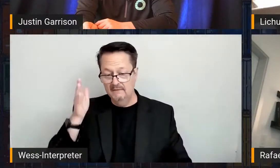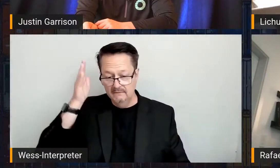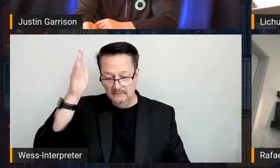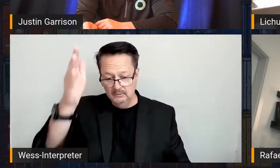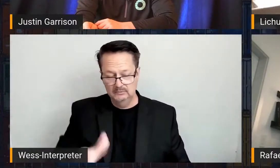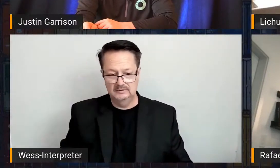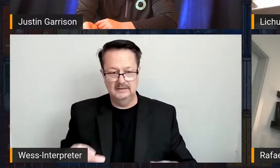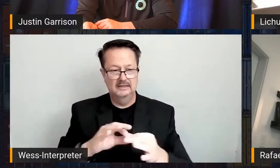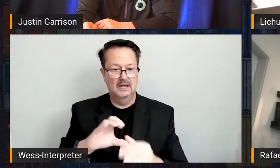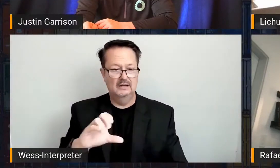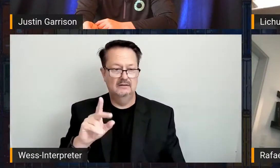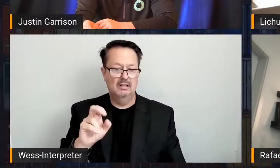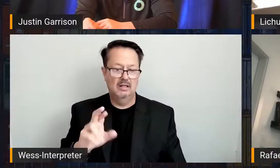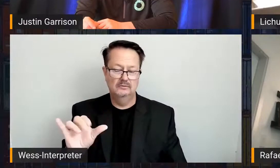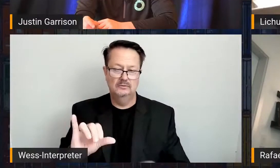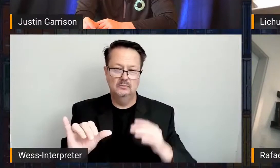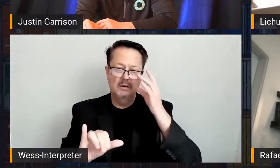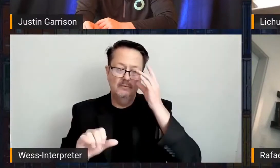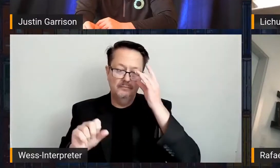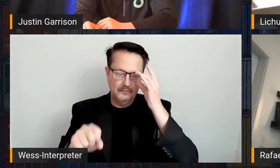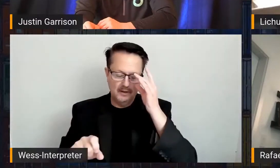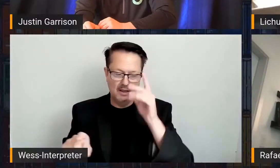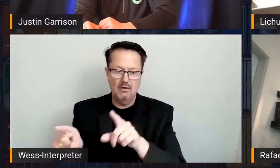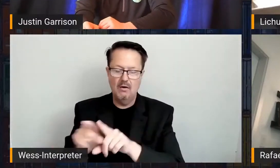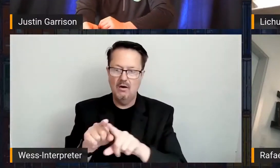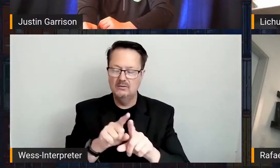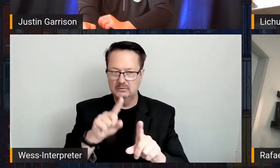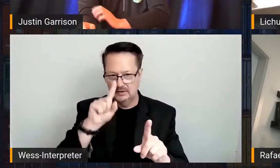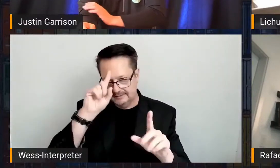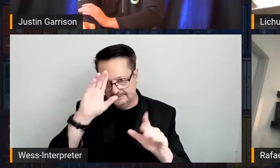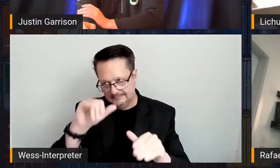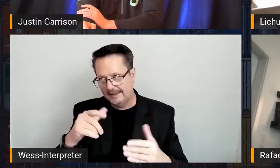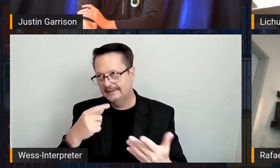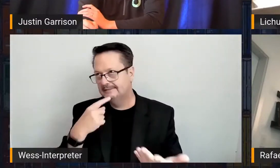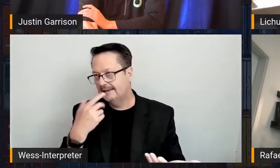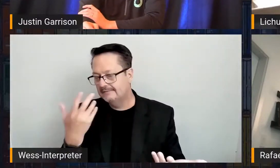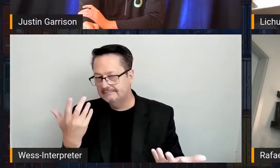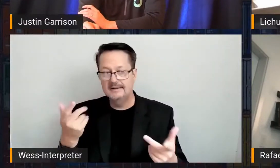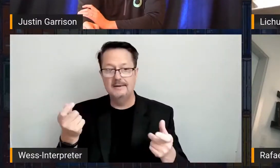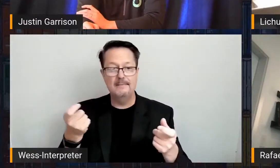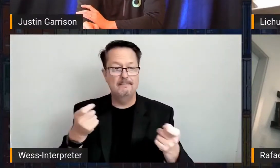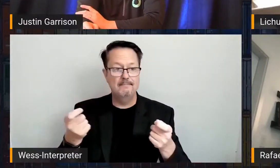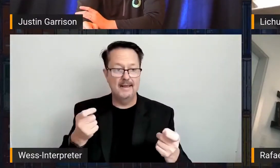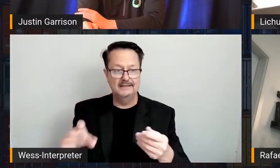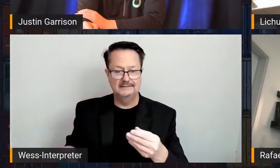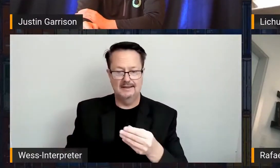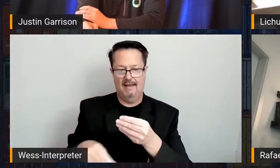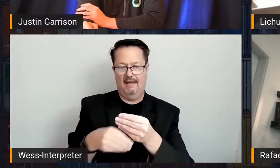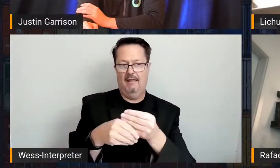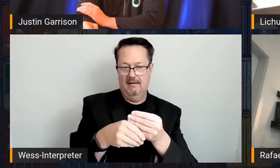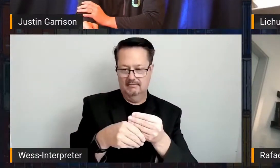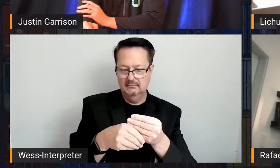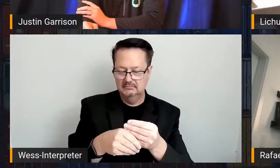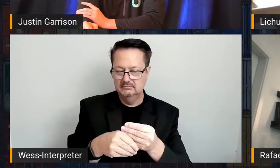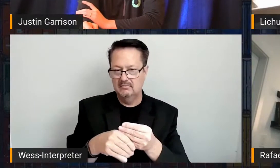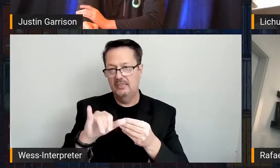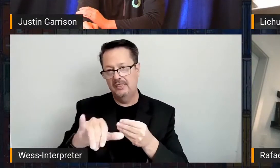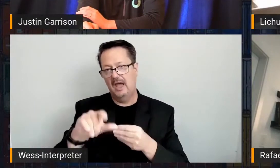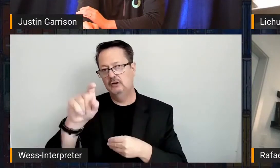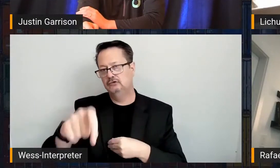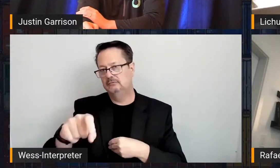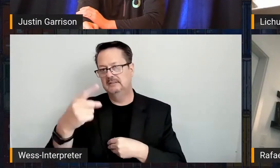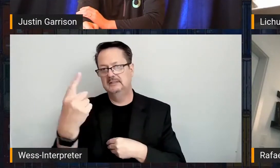well. And you can also expect, let's say, manage add-on. It should be something that is